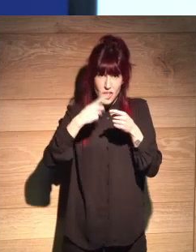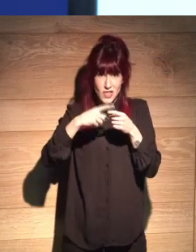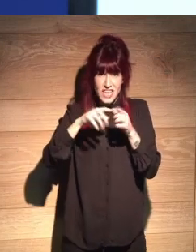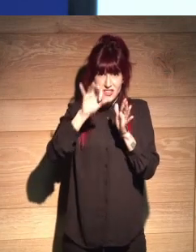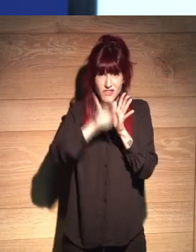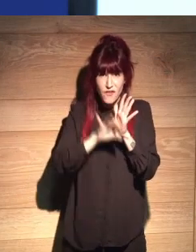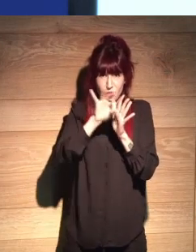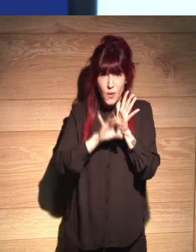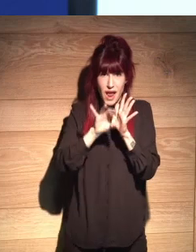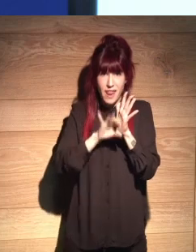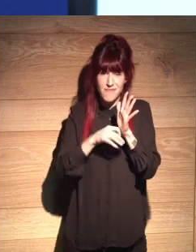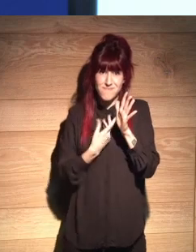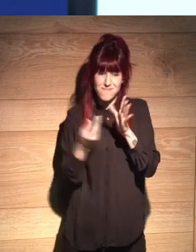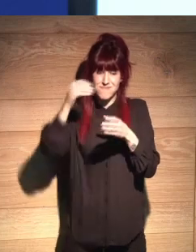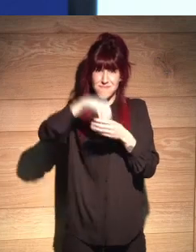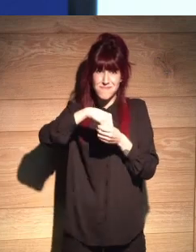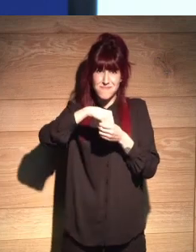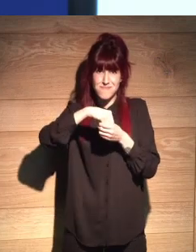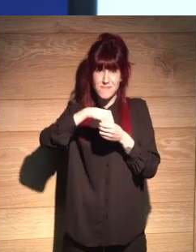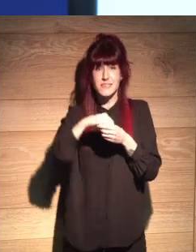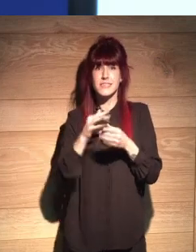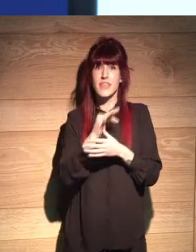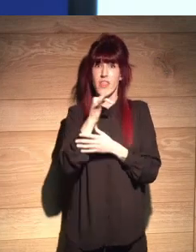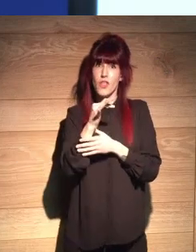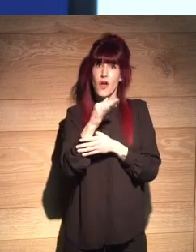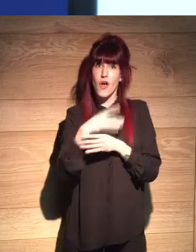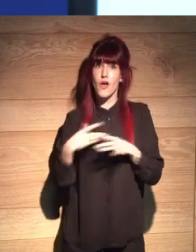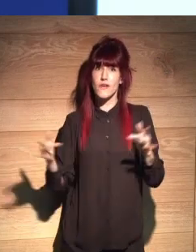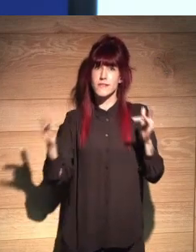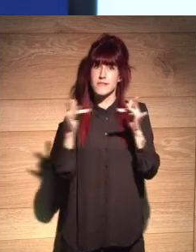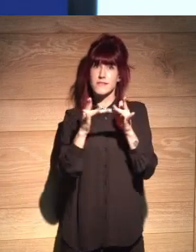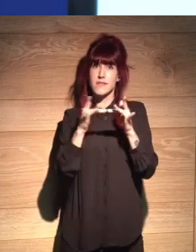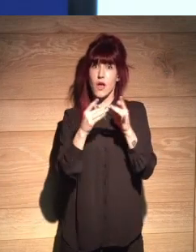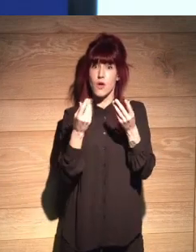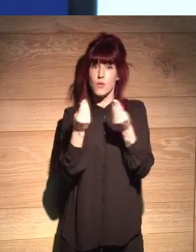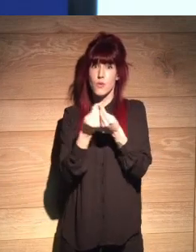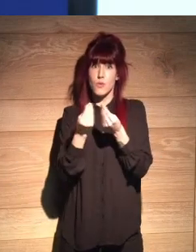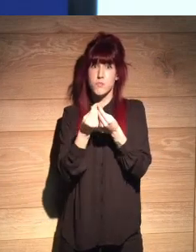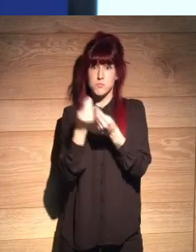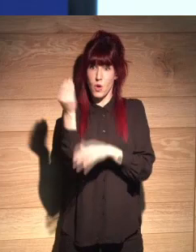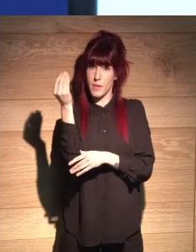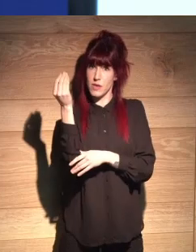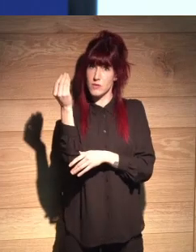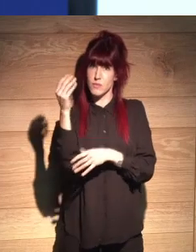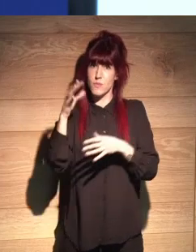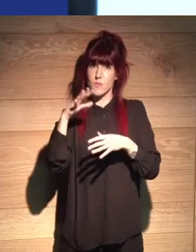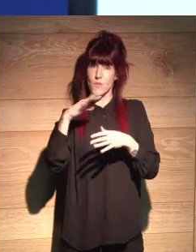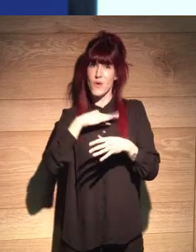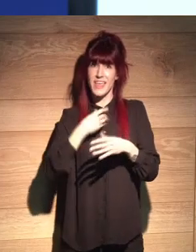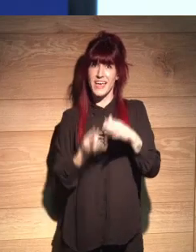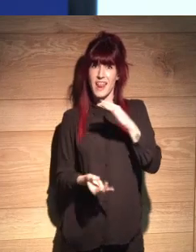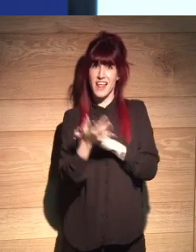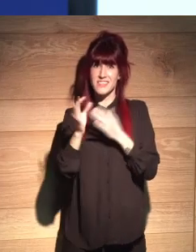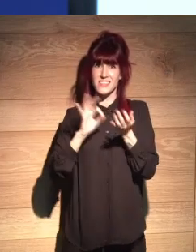connectivities. And by adding connectivities to physical objects, new services can be created